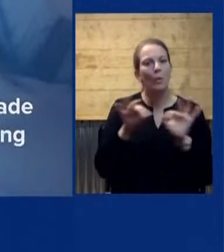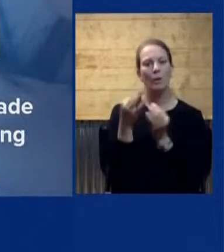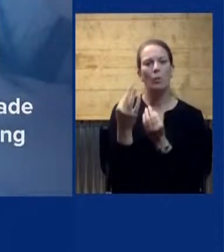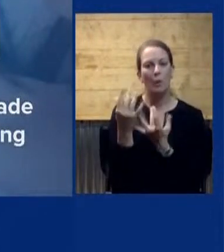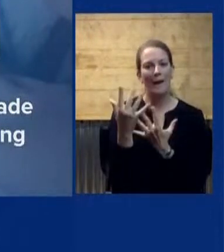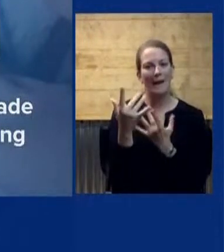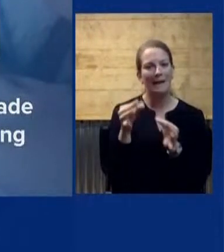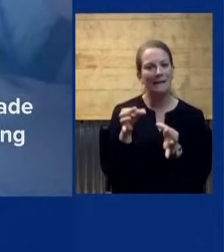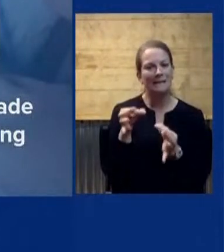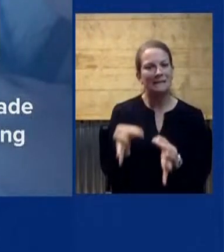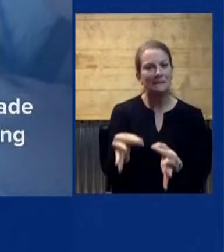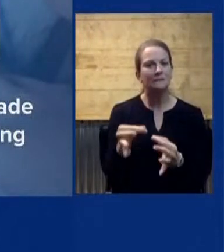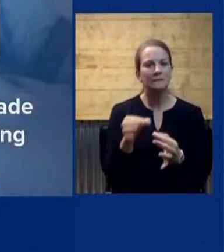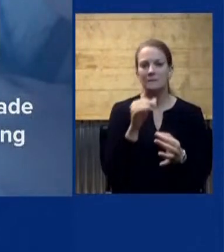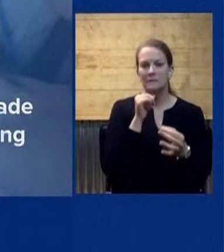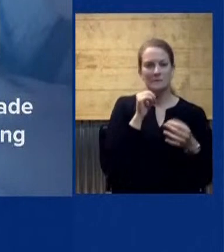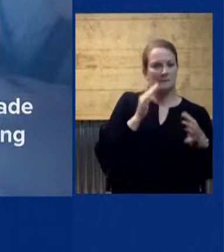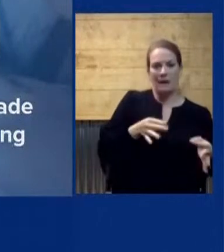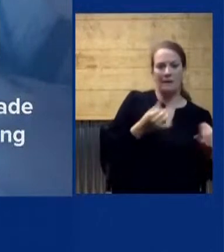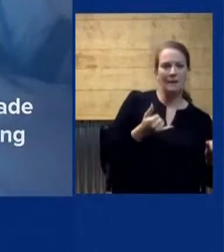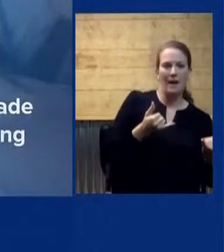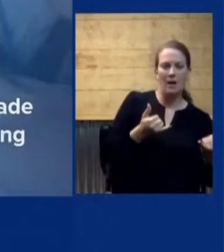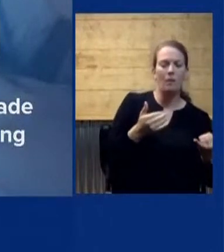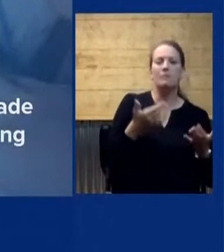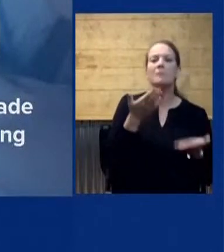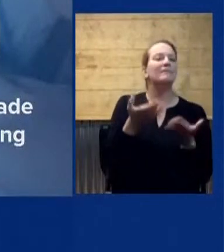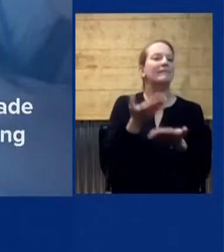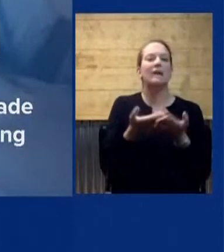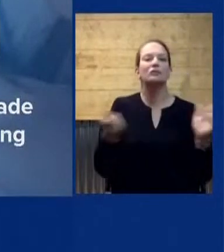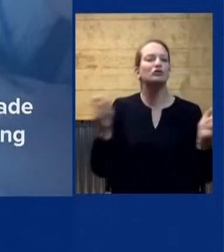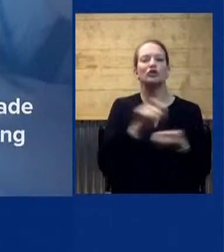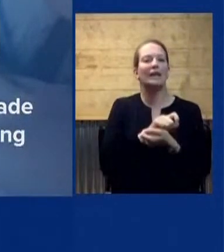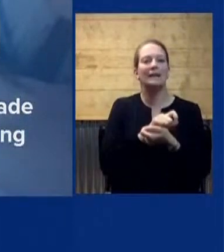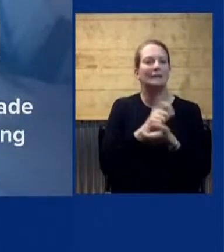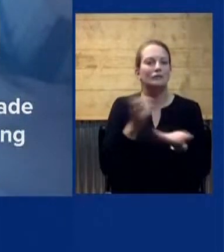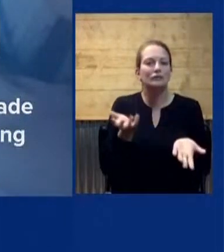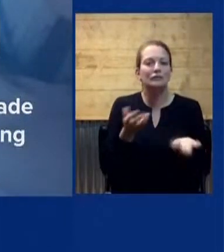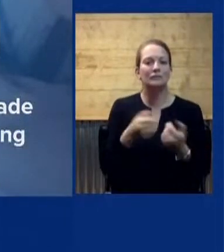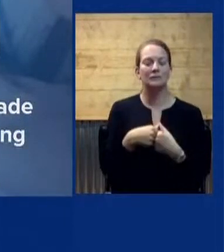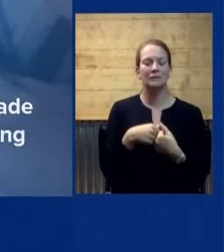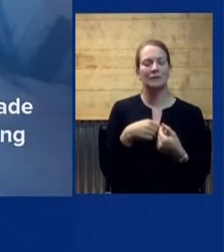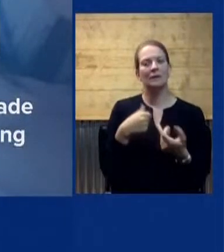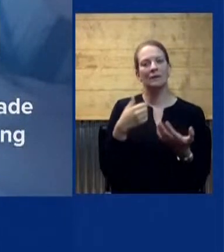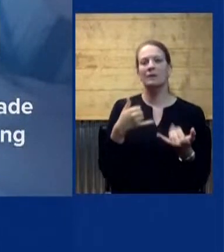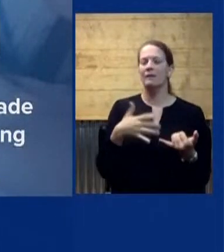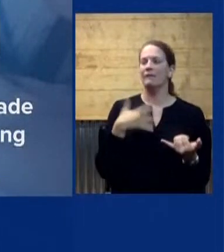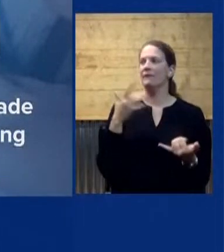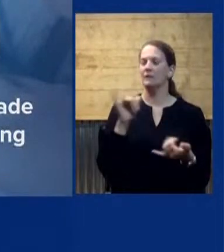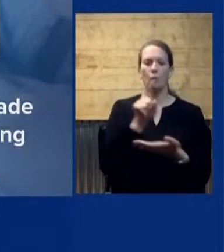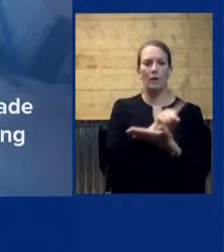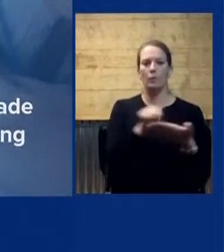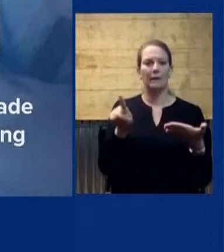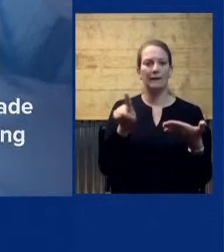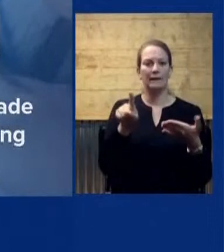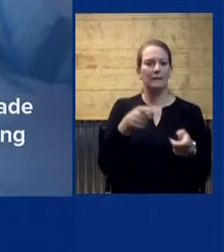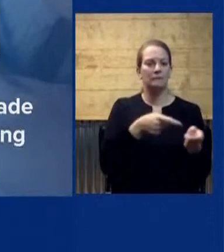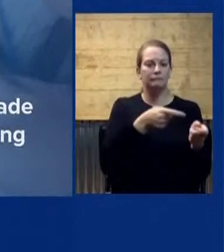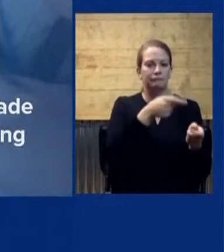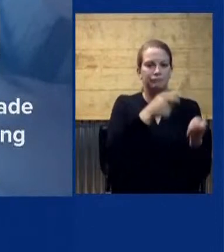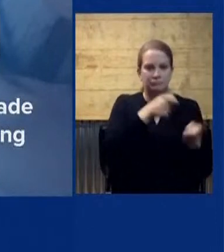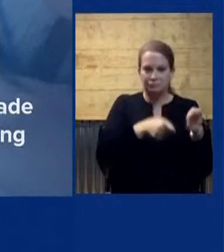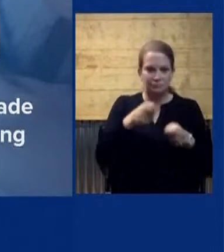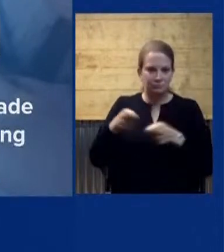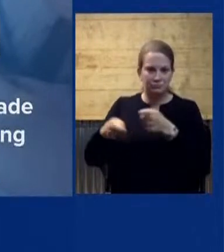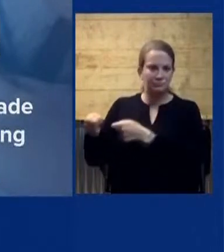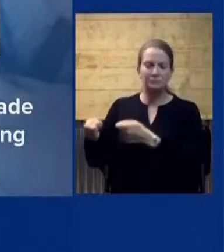change. As we see, a week can be a lifetime with this COVID virus because everything changes so